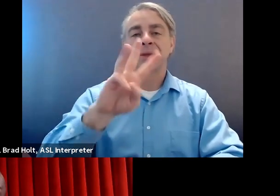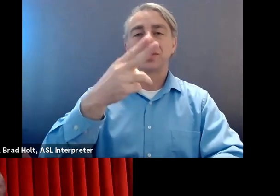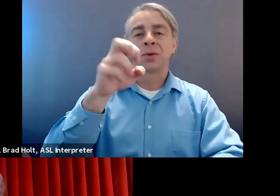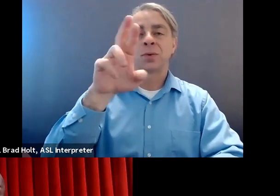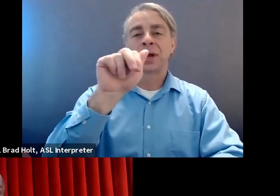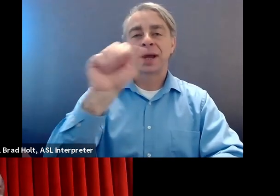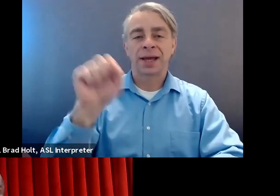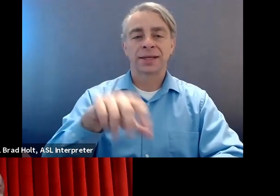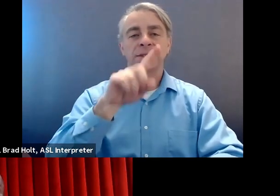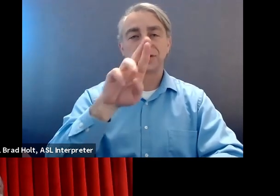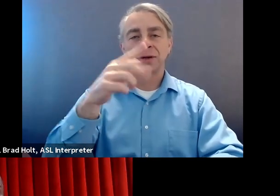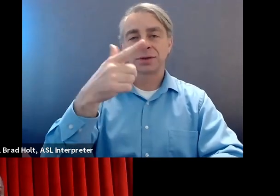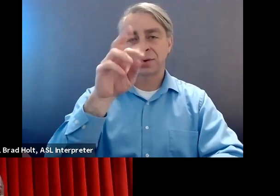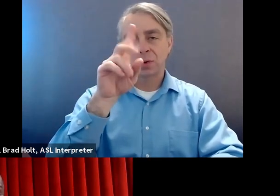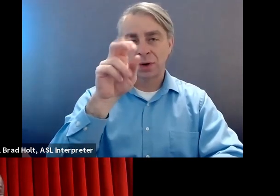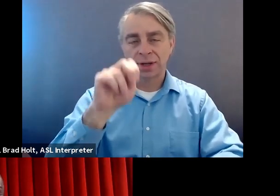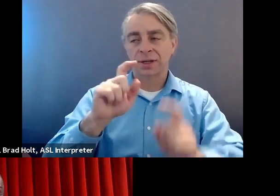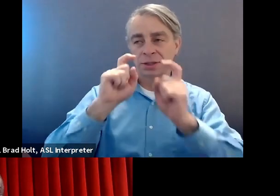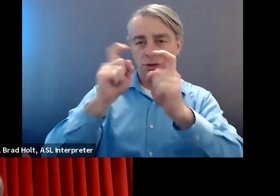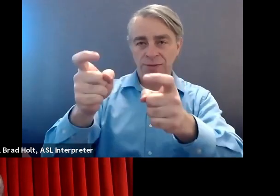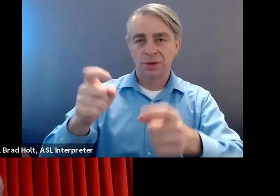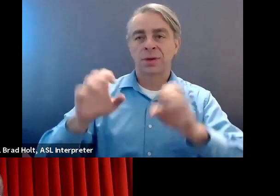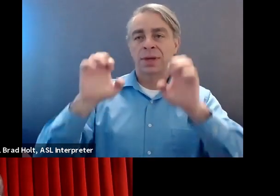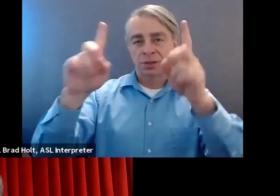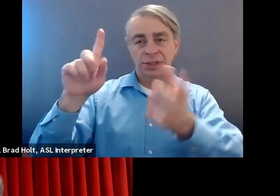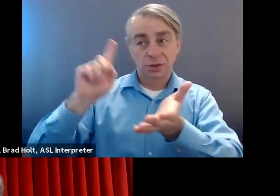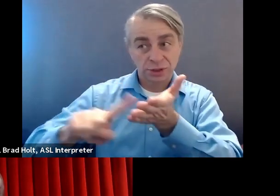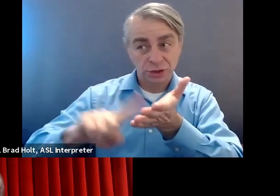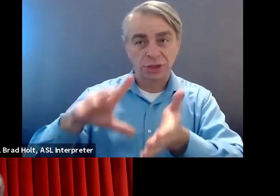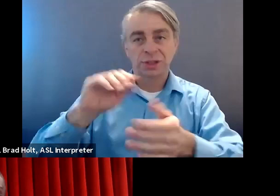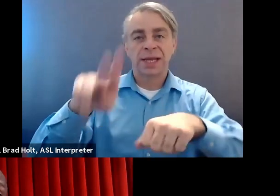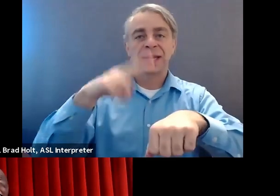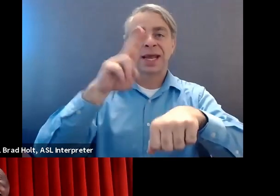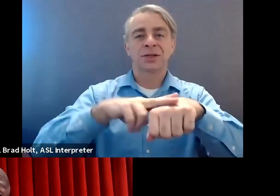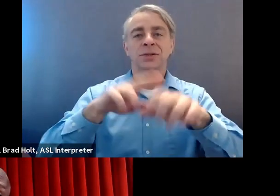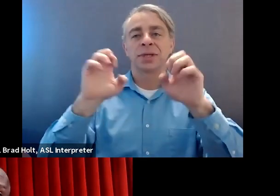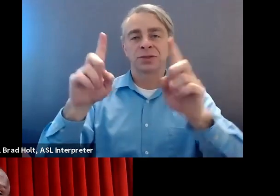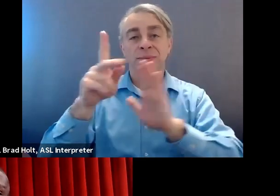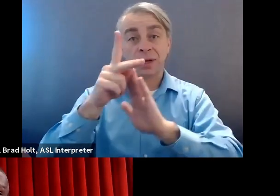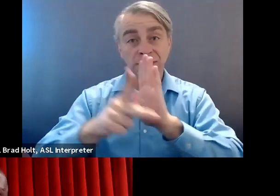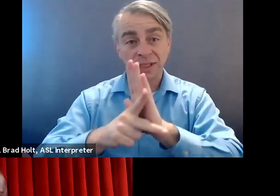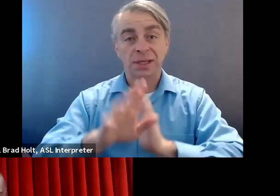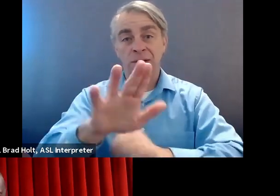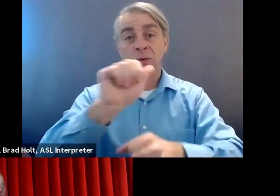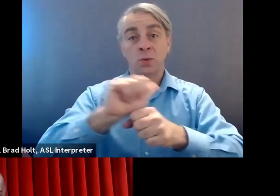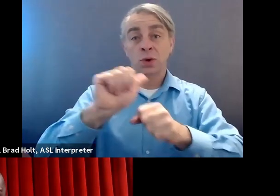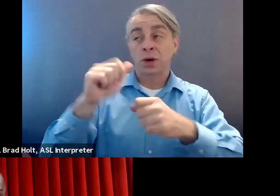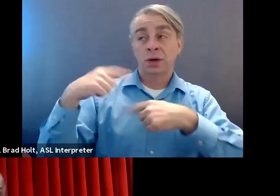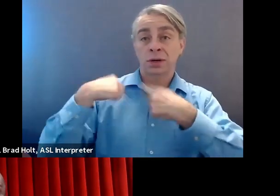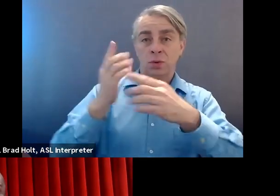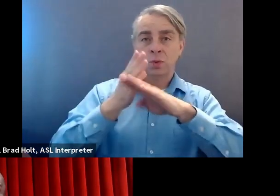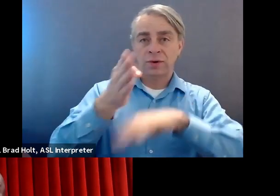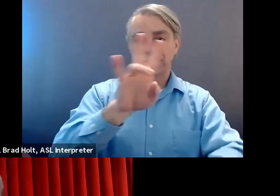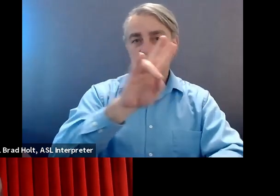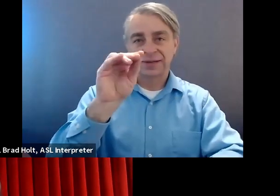Gordon's contributions to education research and national education policies span more than 7 decades,